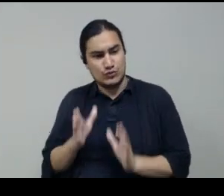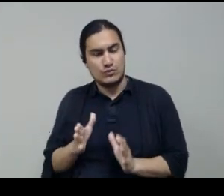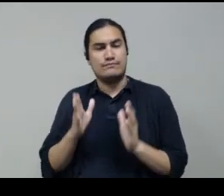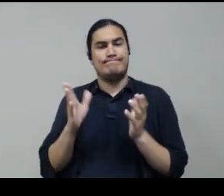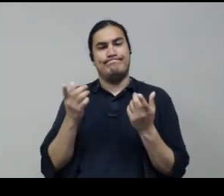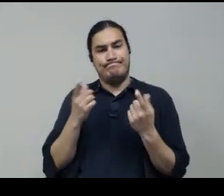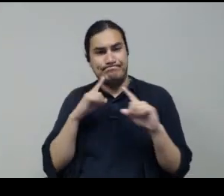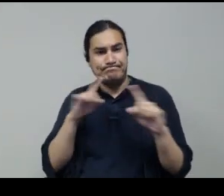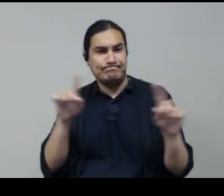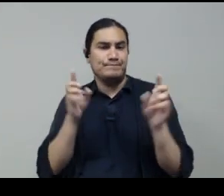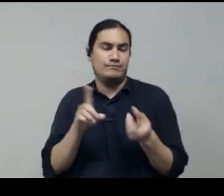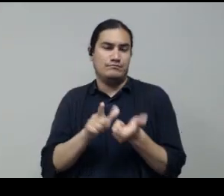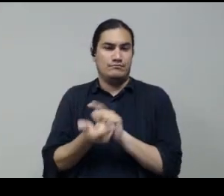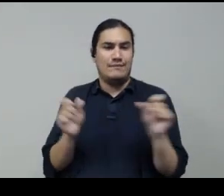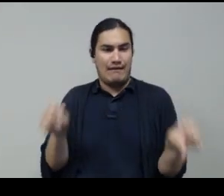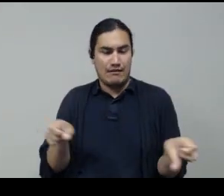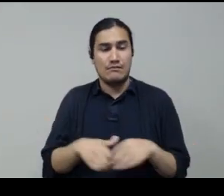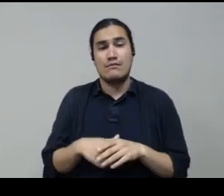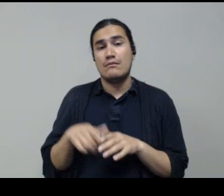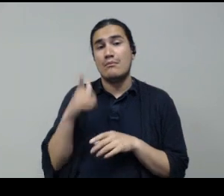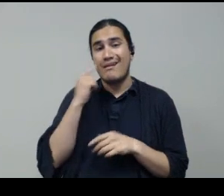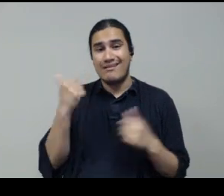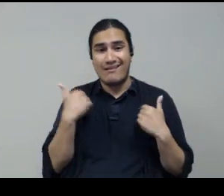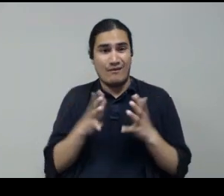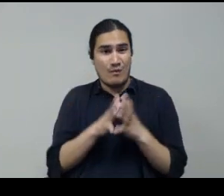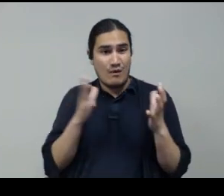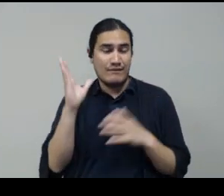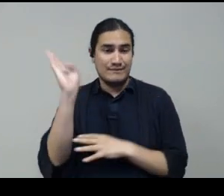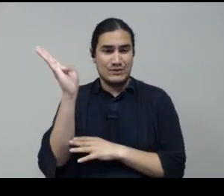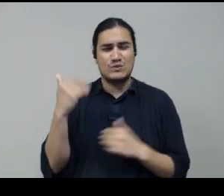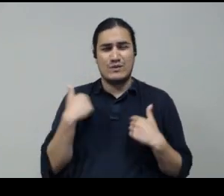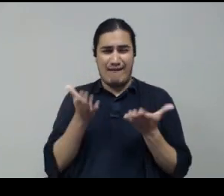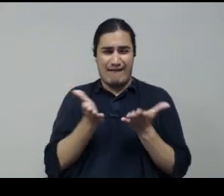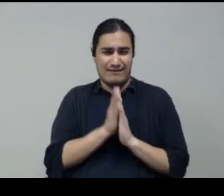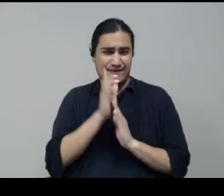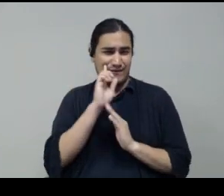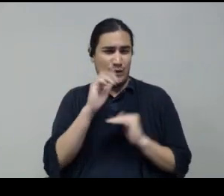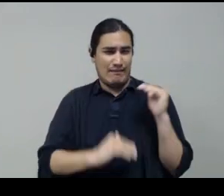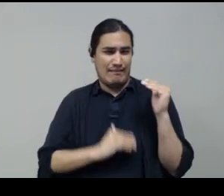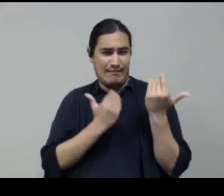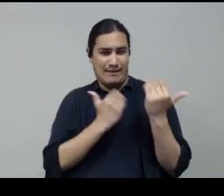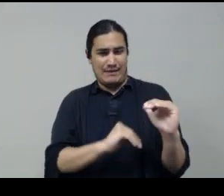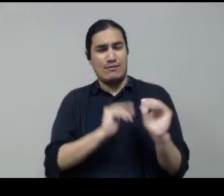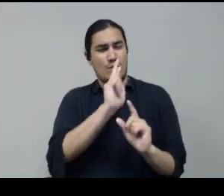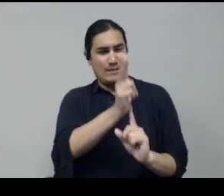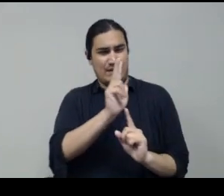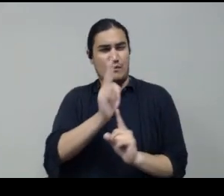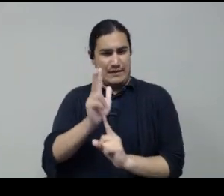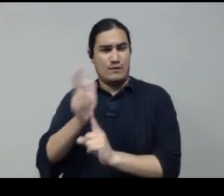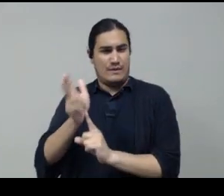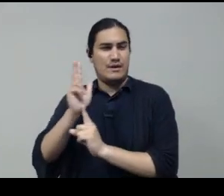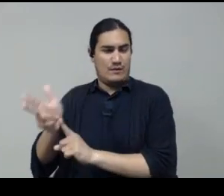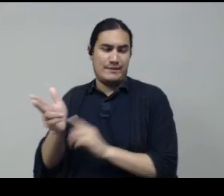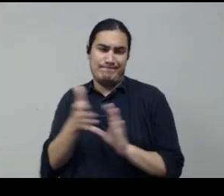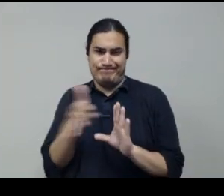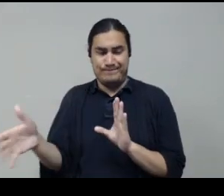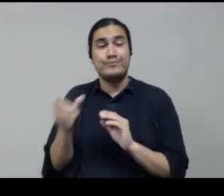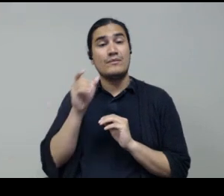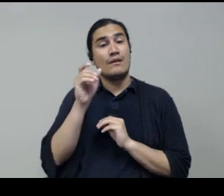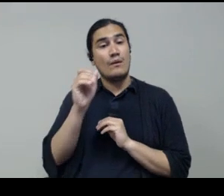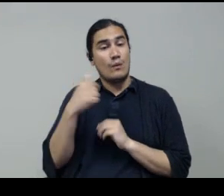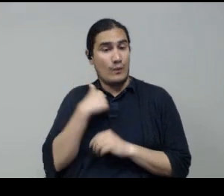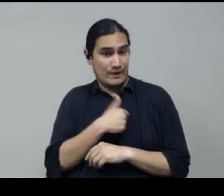have many speakers, we ask that you make your point in 3 minutes or less. If for some reason we have many speakers on a single topic, we reserve the